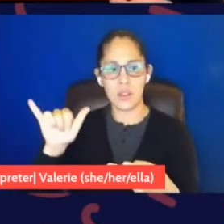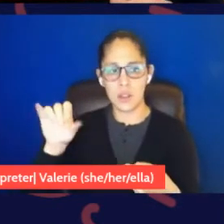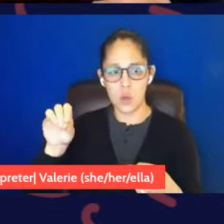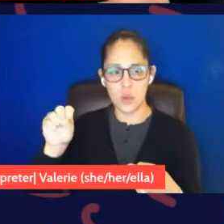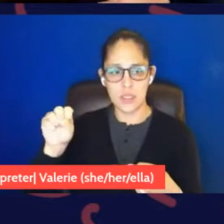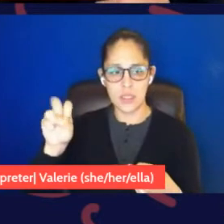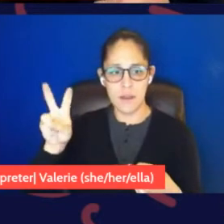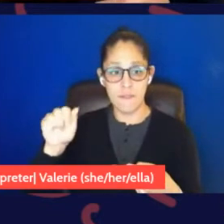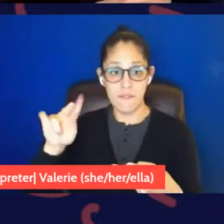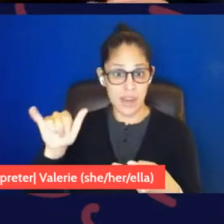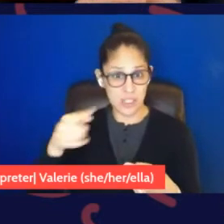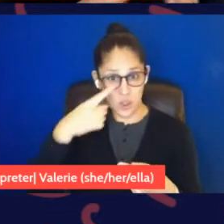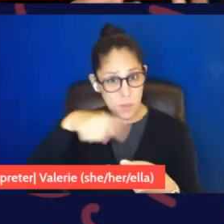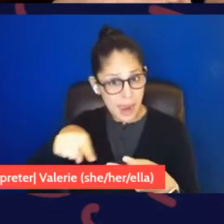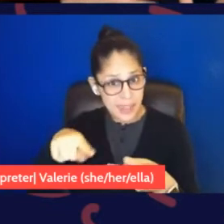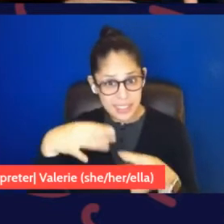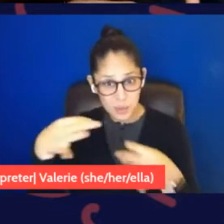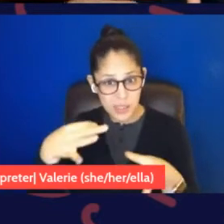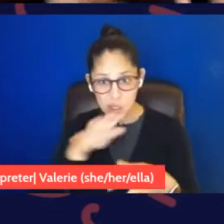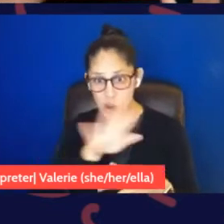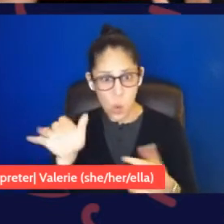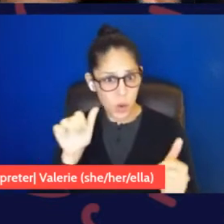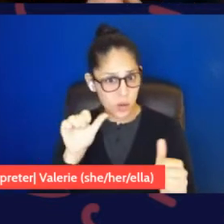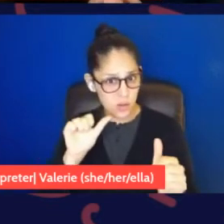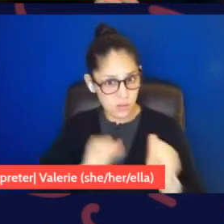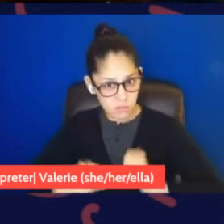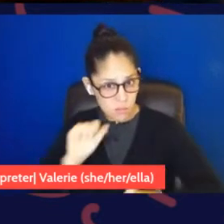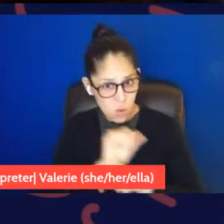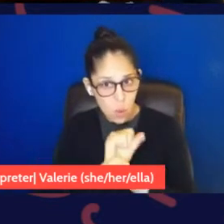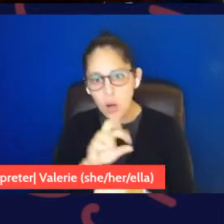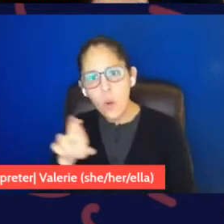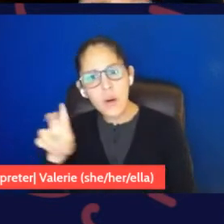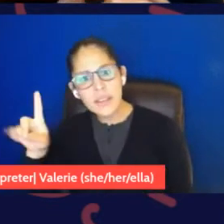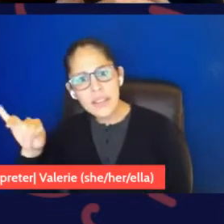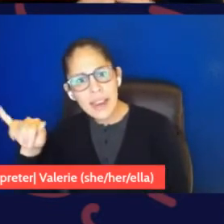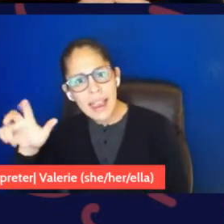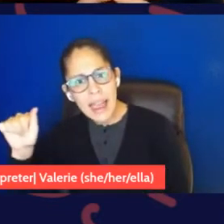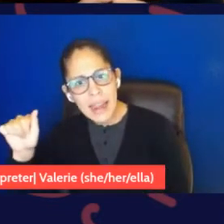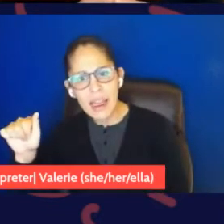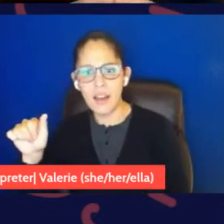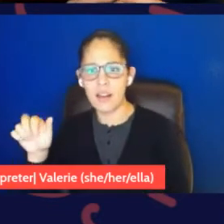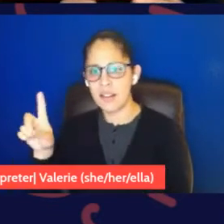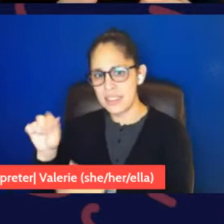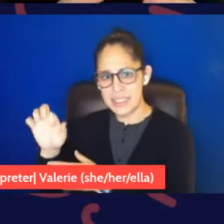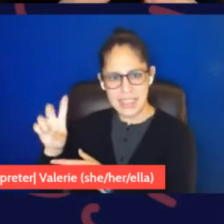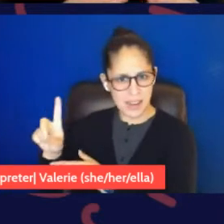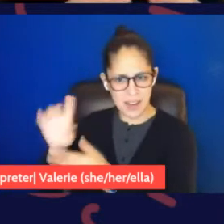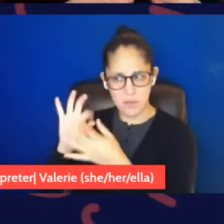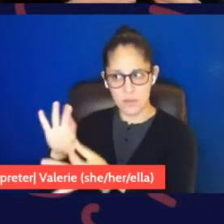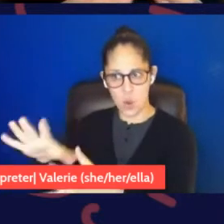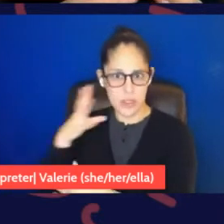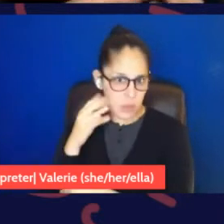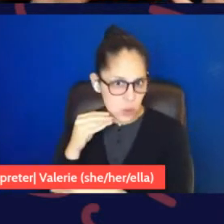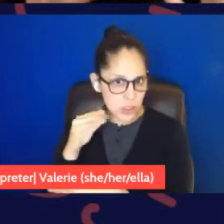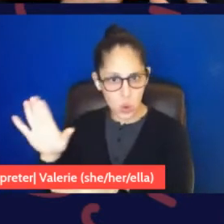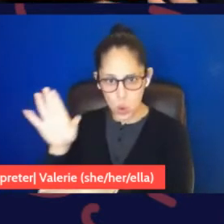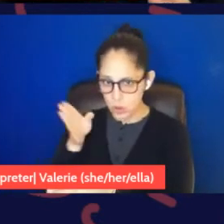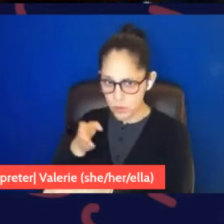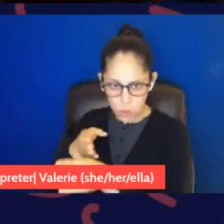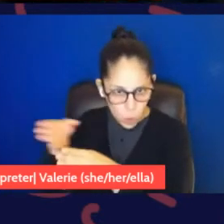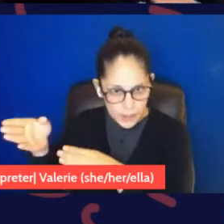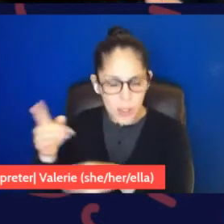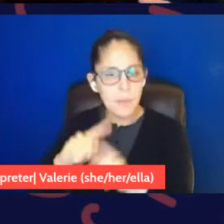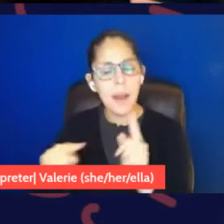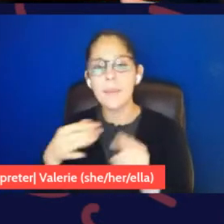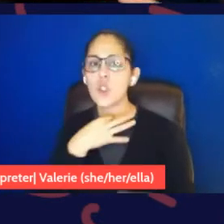other work. And Diana and David, definitely across your career and your other projects. I'm curious. So the Latinx theater